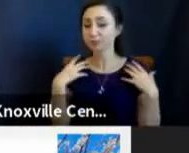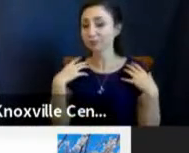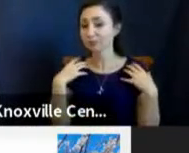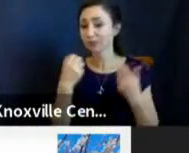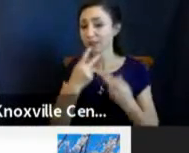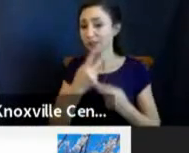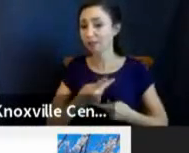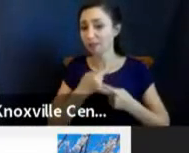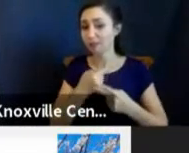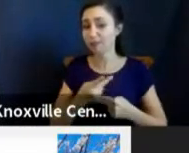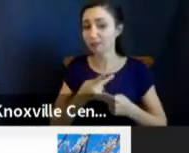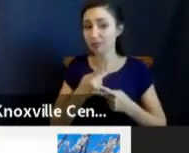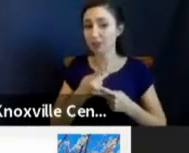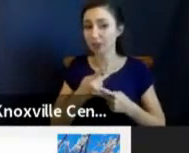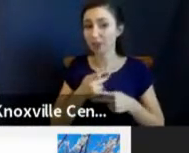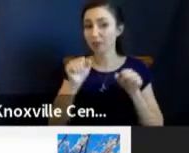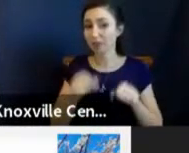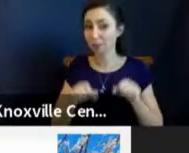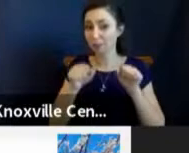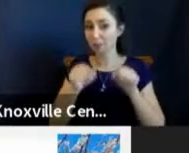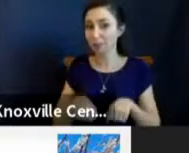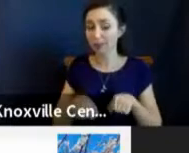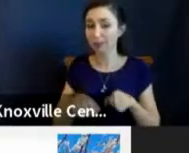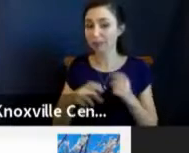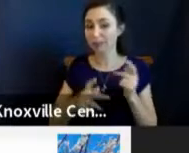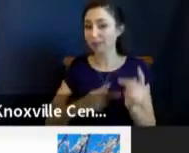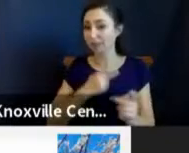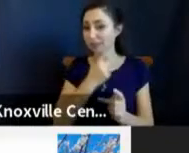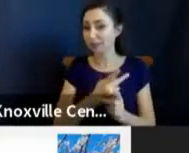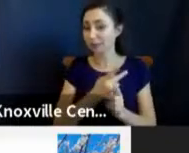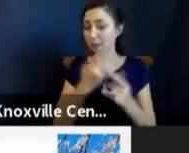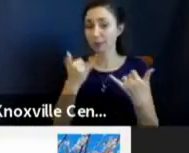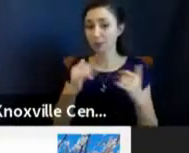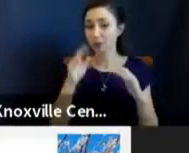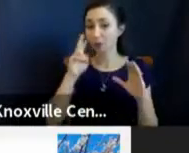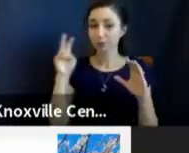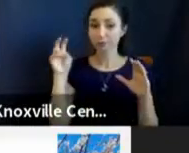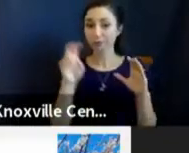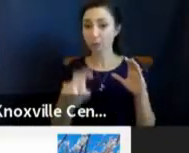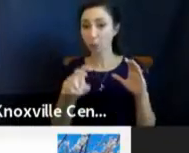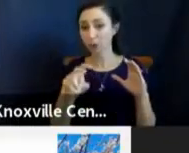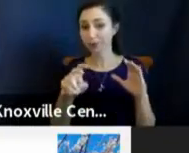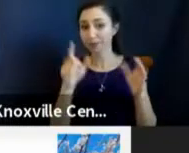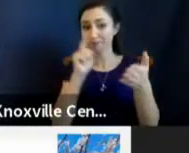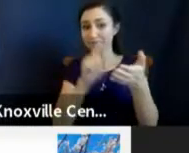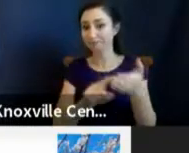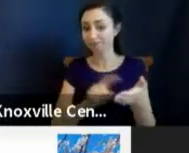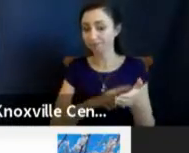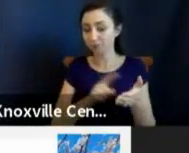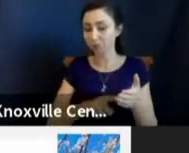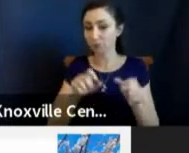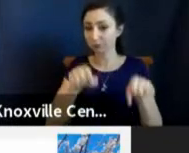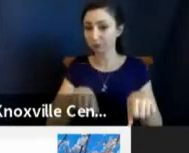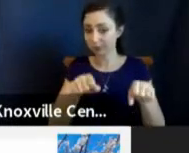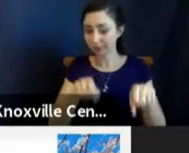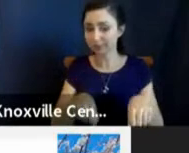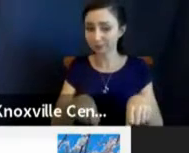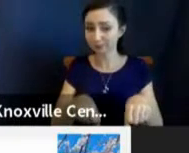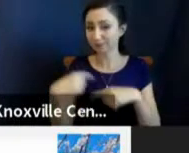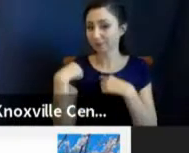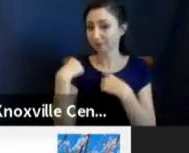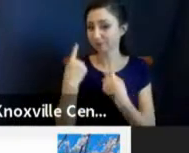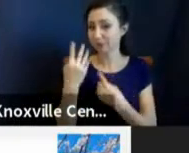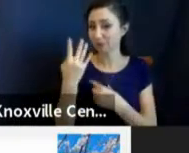system capability, remain within current and forecasted surge capacity. During the past 14 days, we have noted